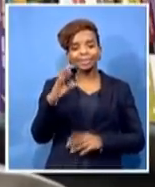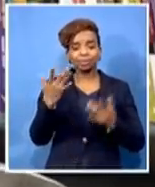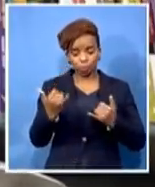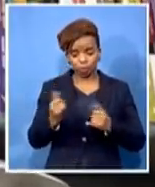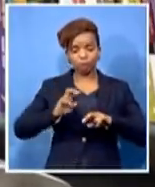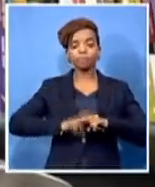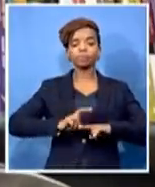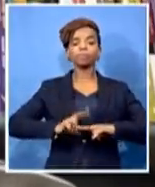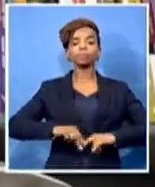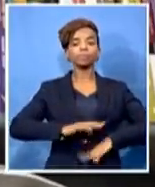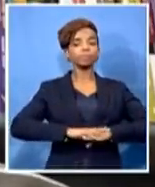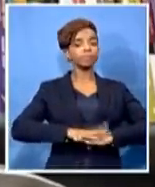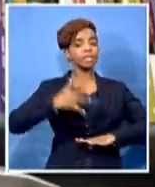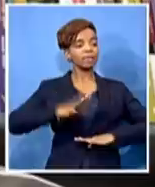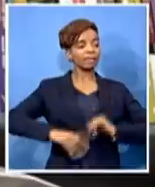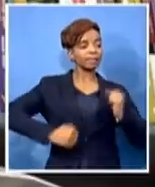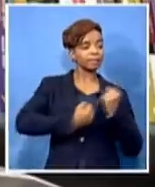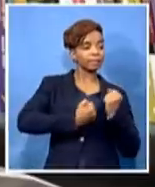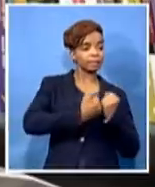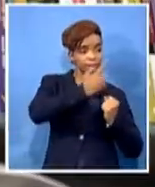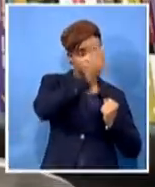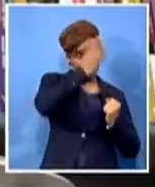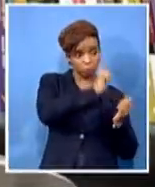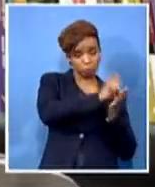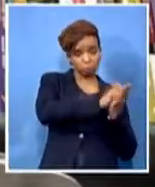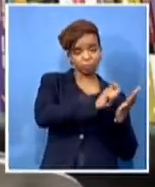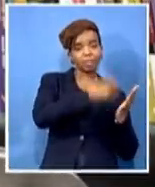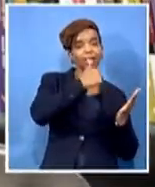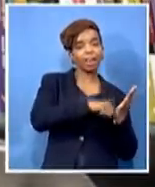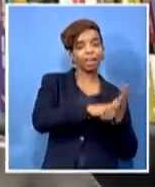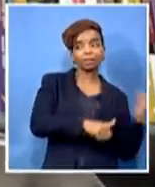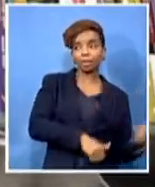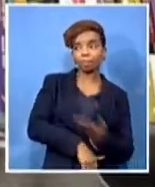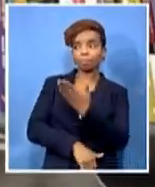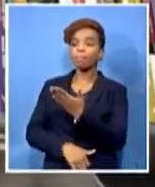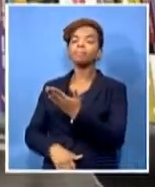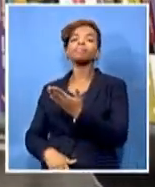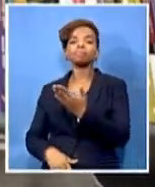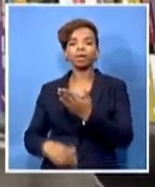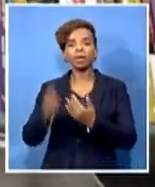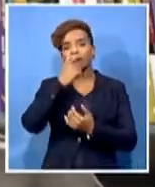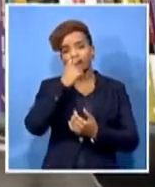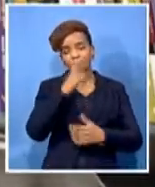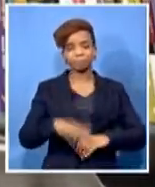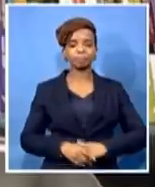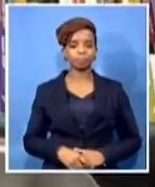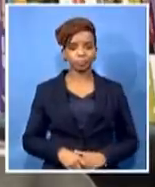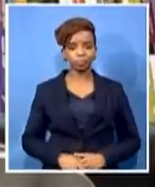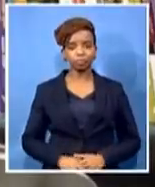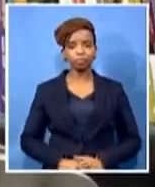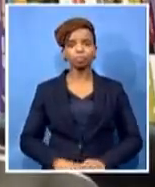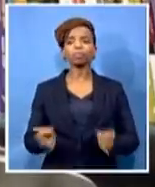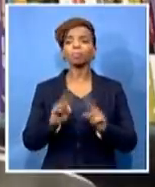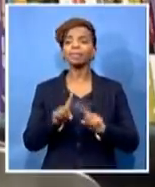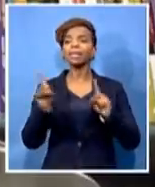ANC, and there are certain senior members of the ANC who are not comfortable when matters of corruption are